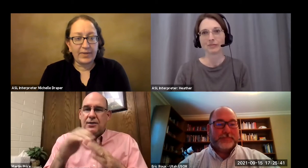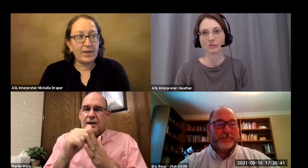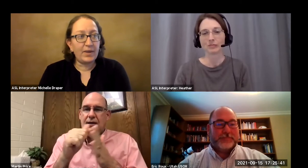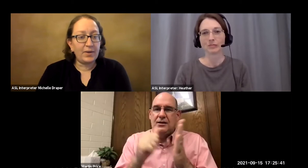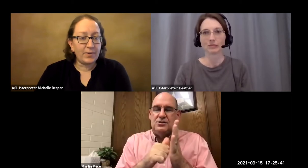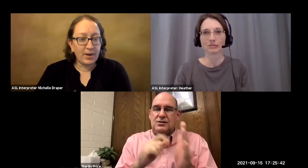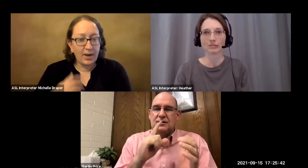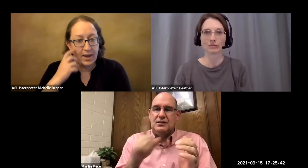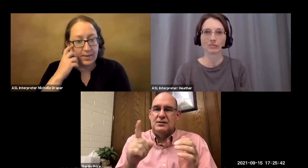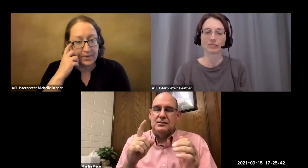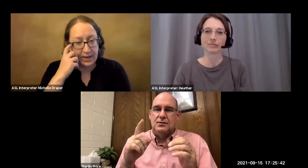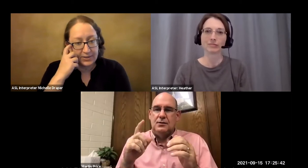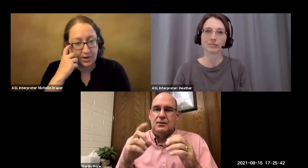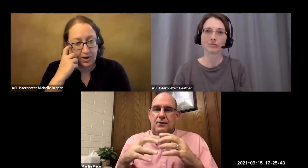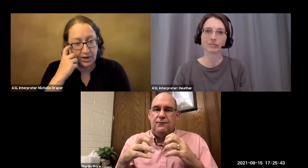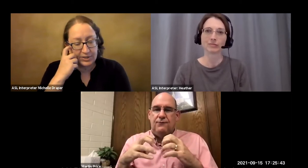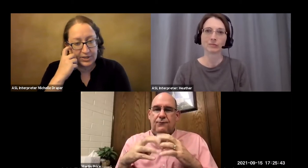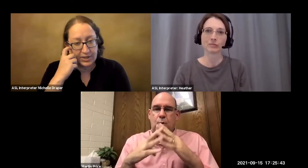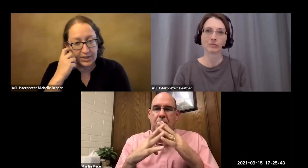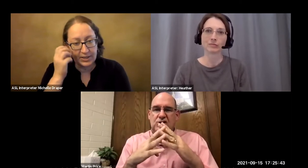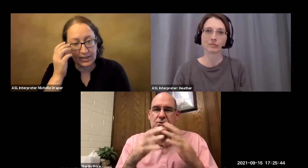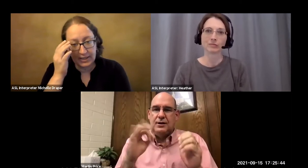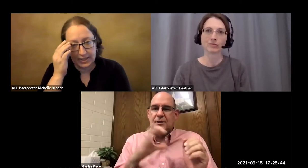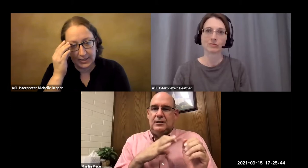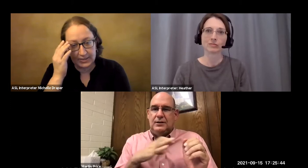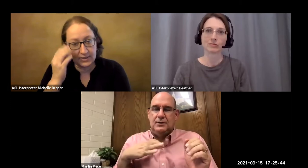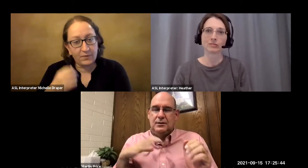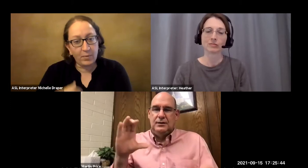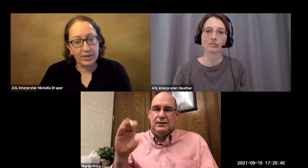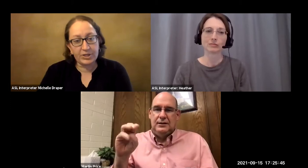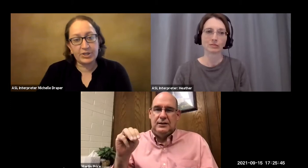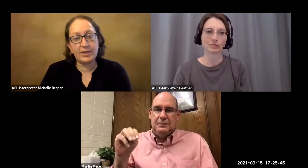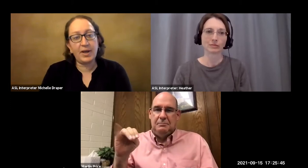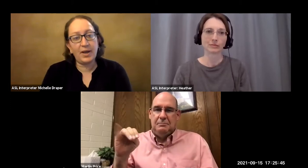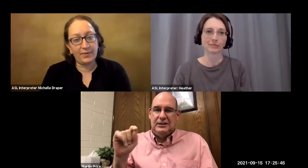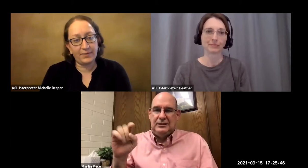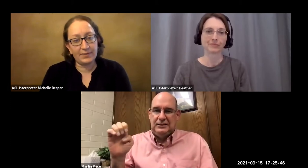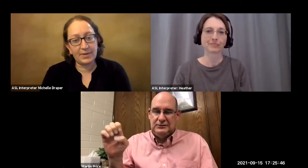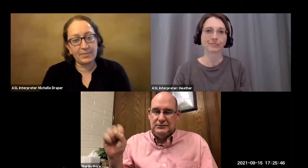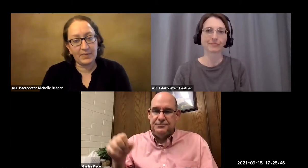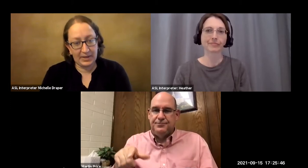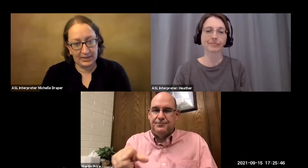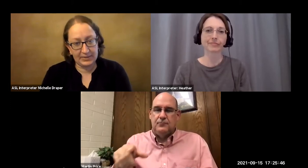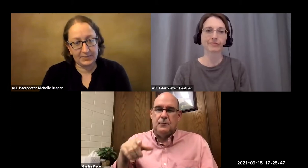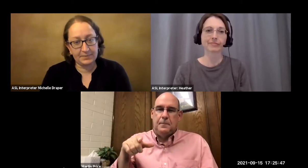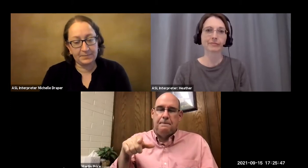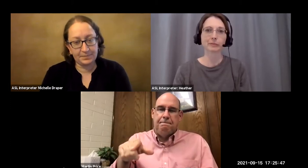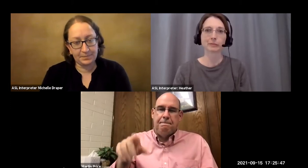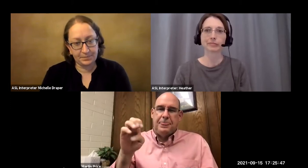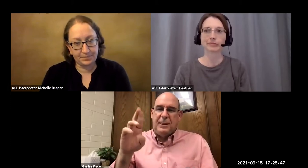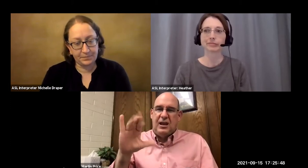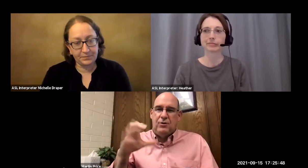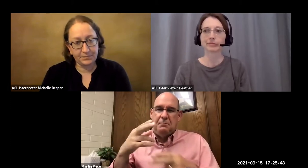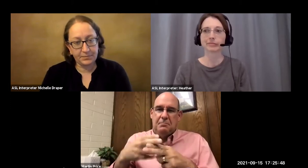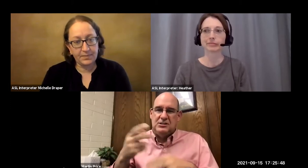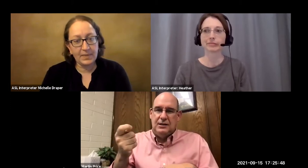All right, Eric, thank you. Next on our agenda is the formulation of some committees.